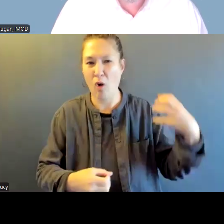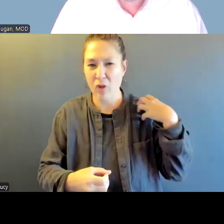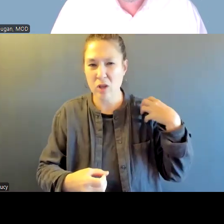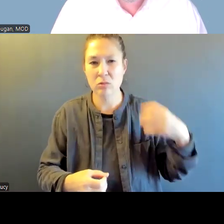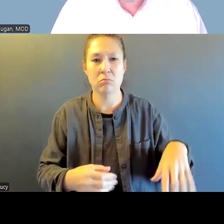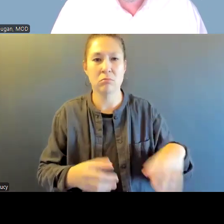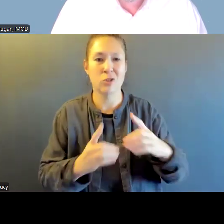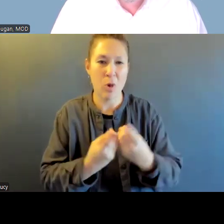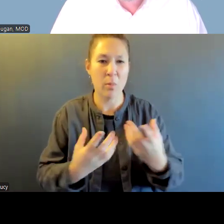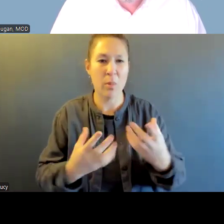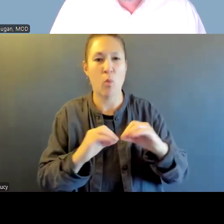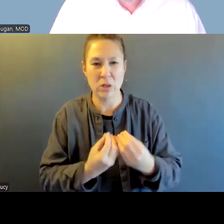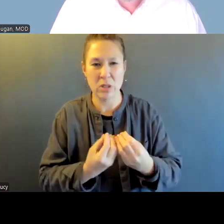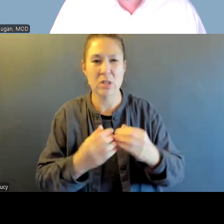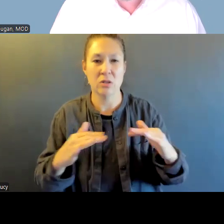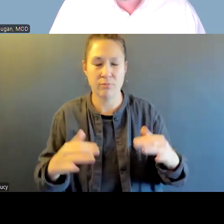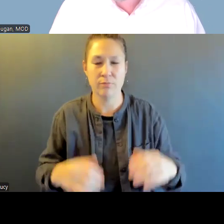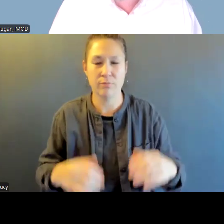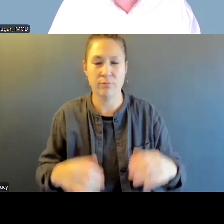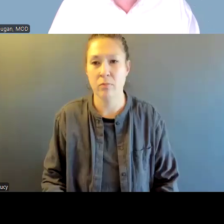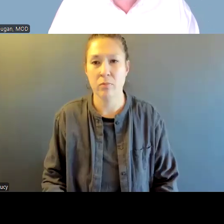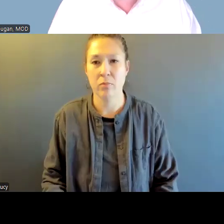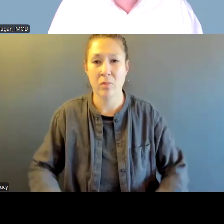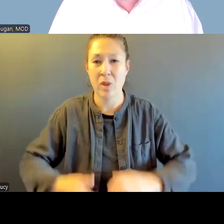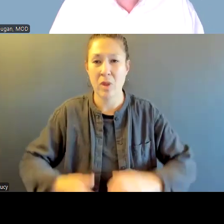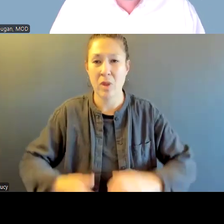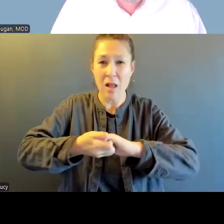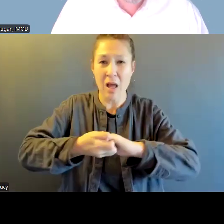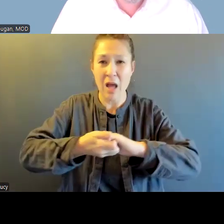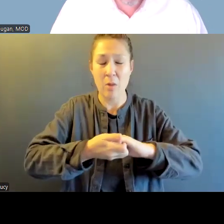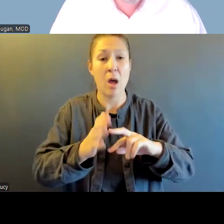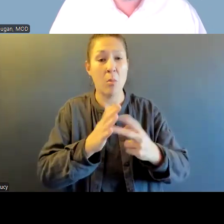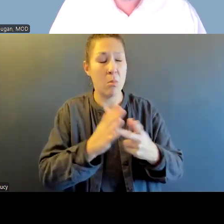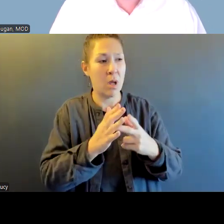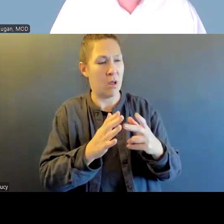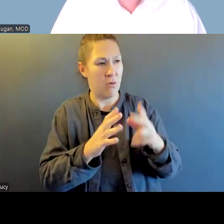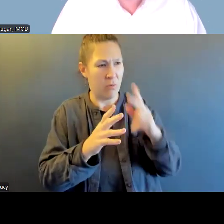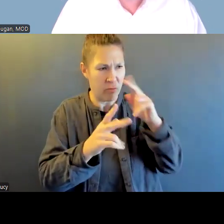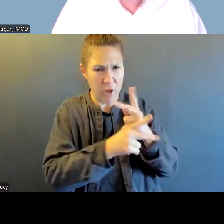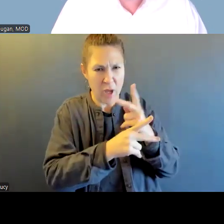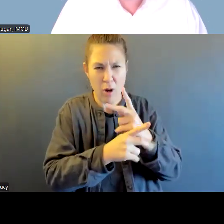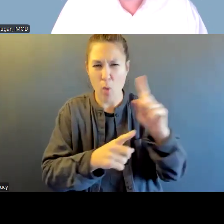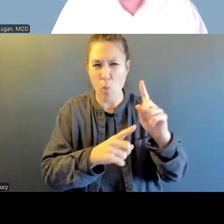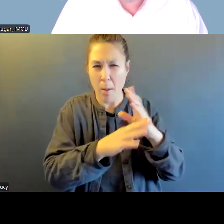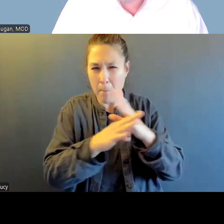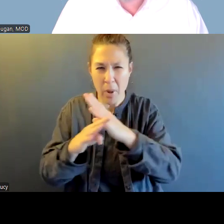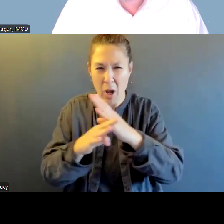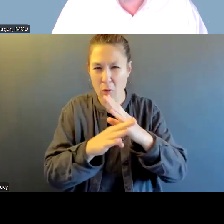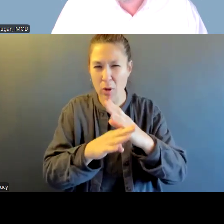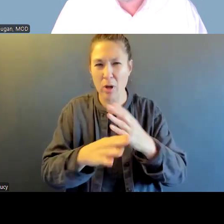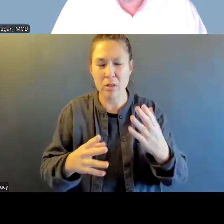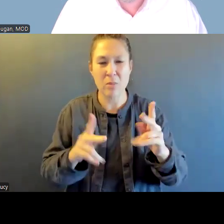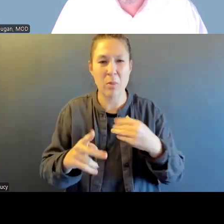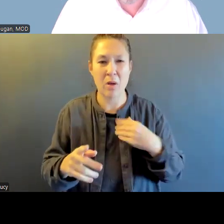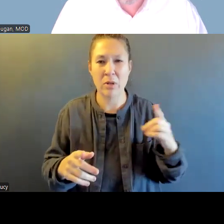slide deck. This collaboration helps identify and address barriers faced by people with disabilities. So, for example, a COD might work with the